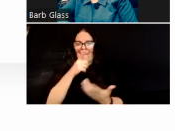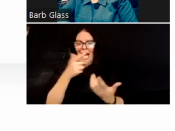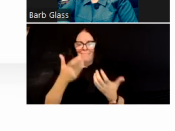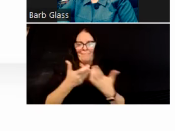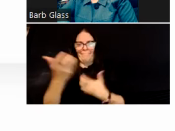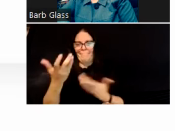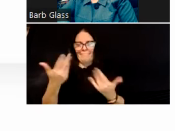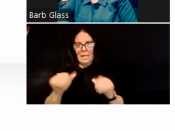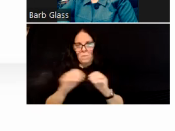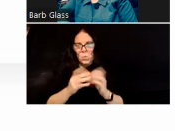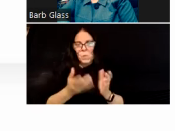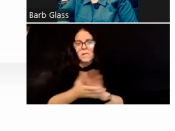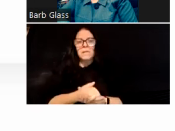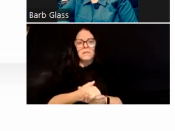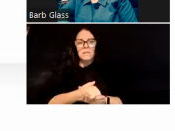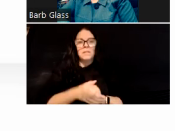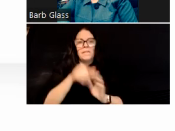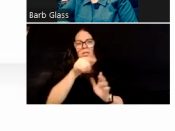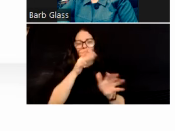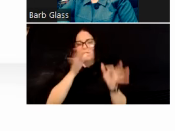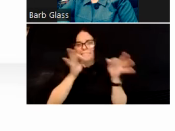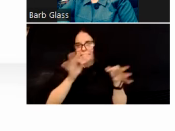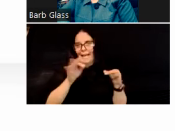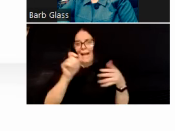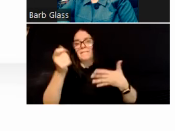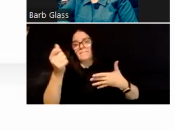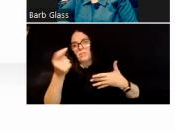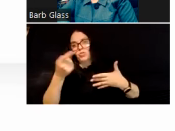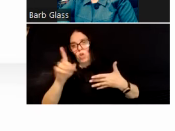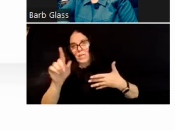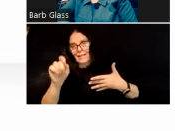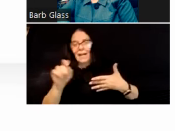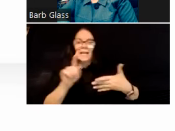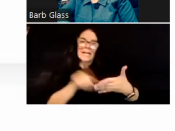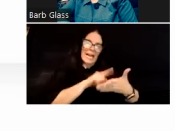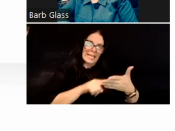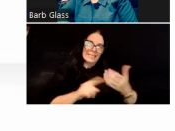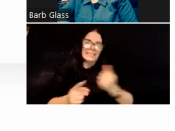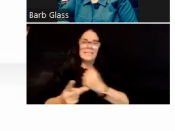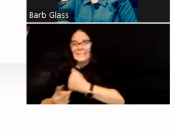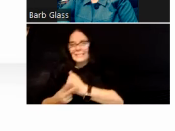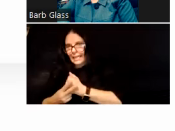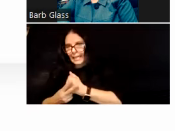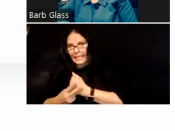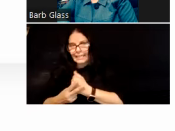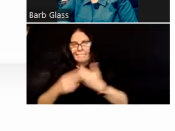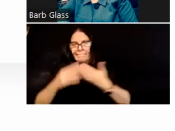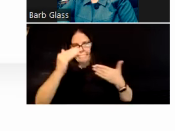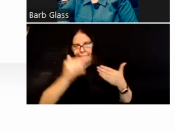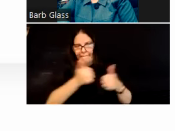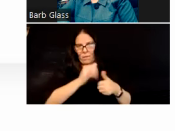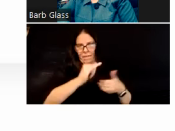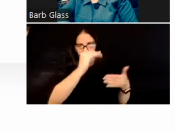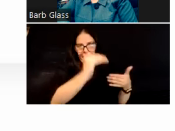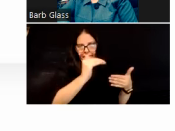This is just kind of gives you the steps. Remove the start date, enter canceled, click save. And you will see